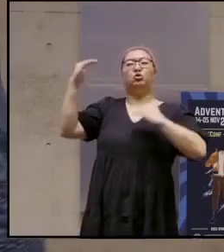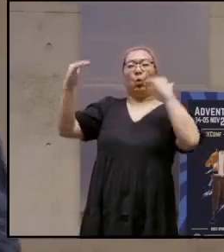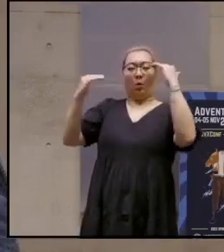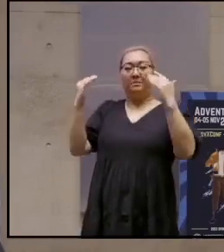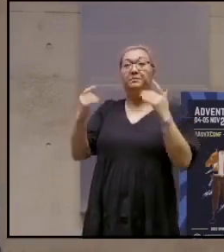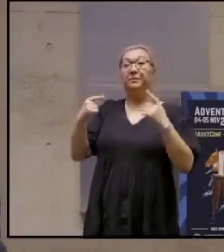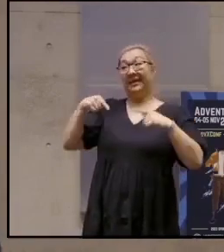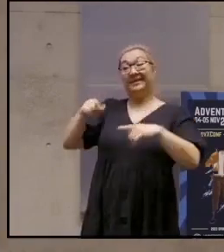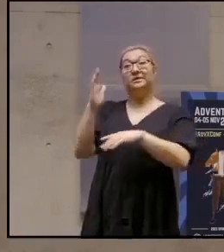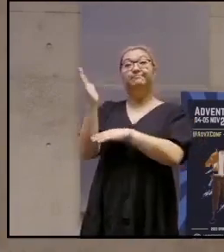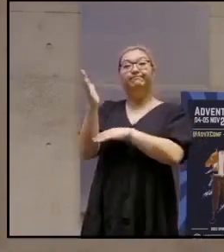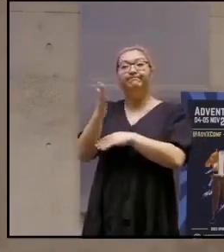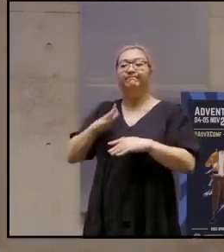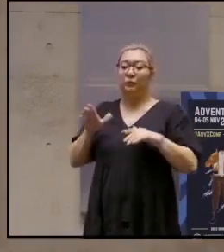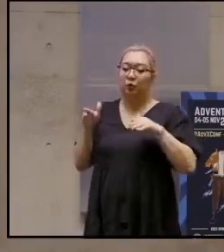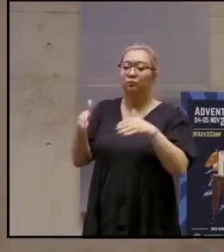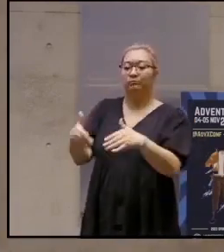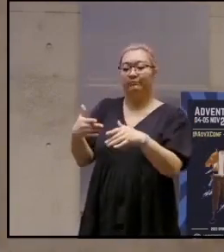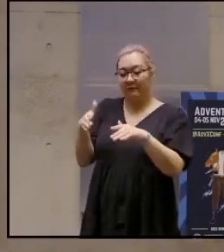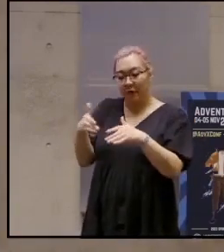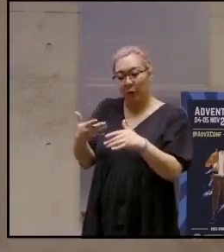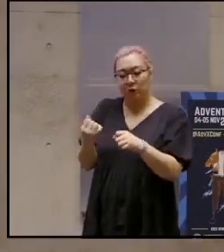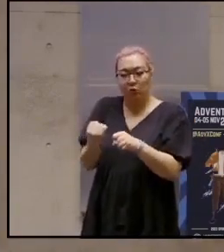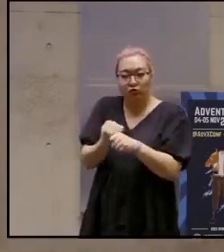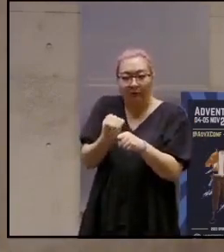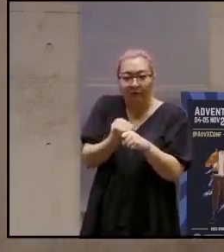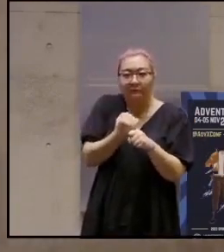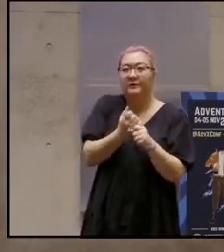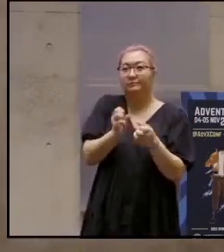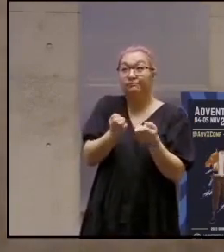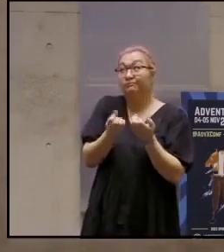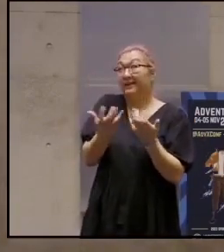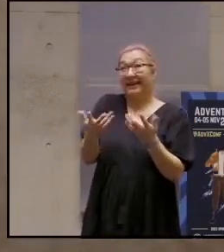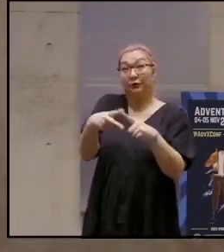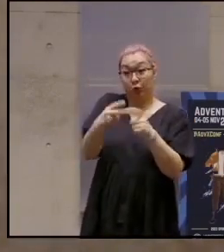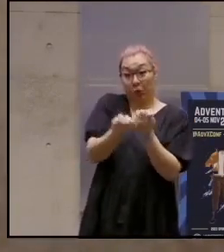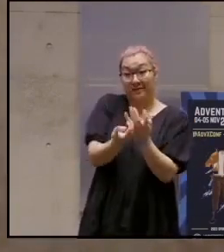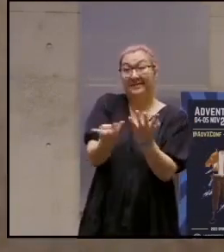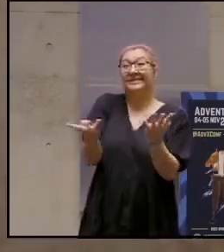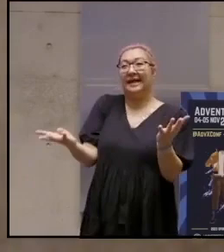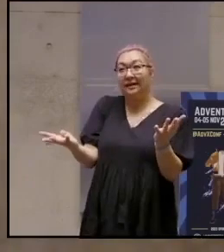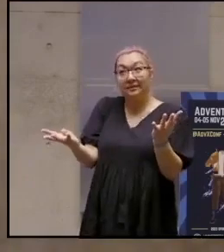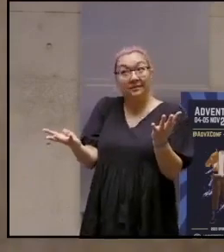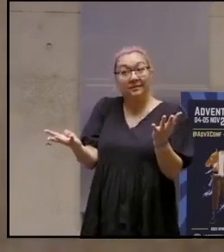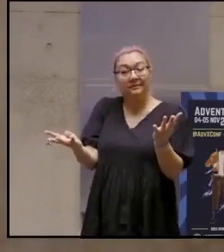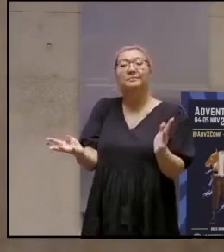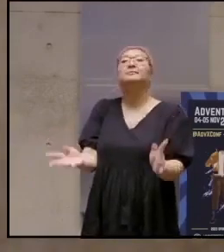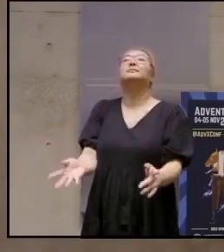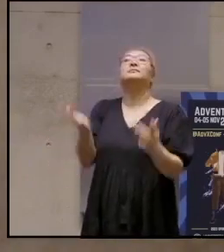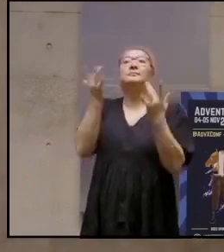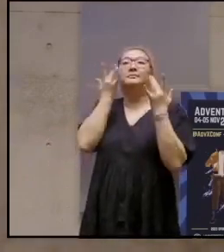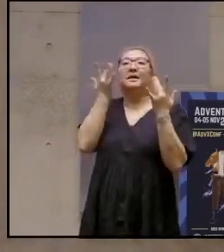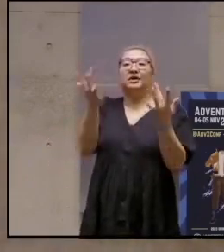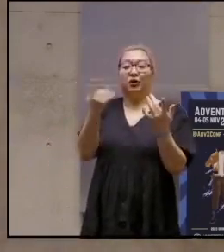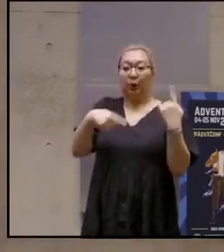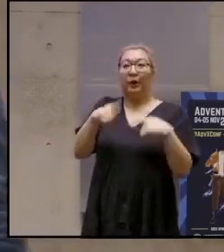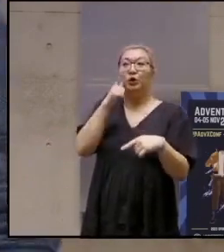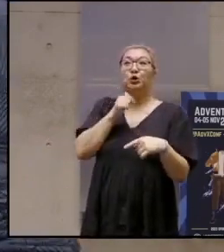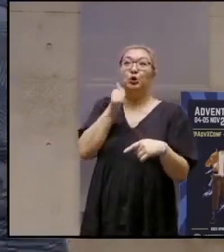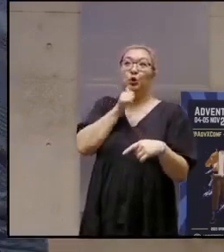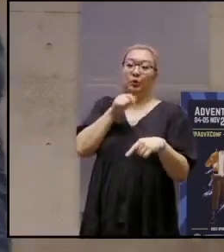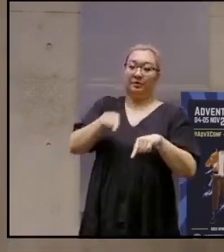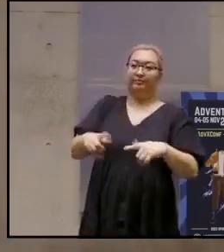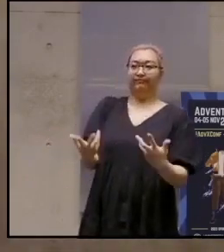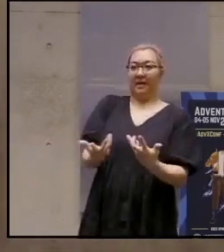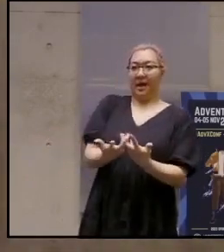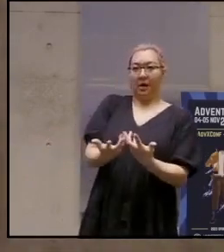to focus on the craft, provide a tool set, label that tool set, and show how we might make use of it. So